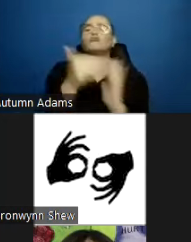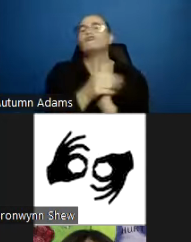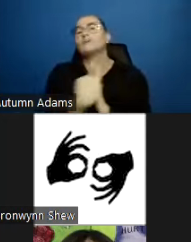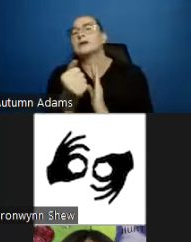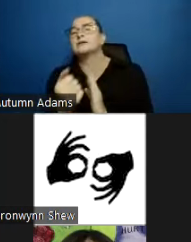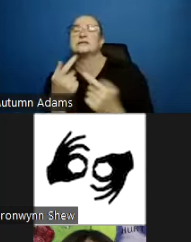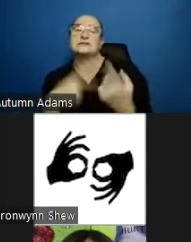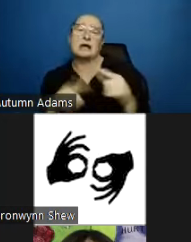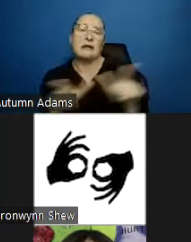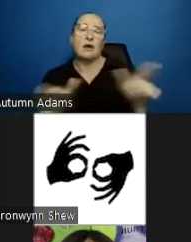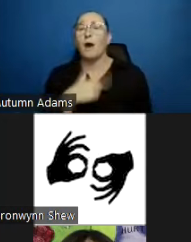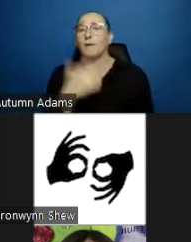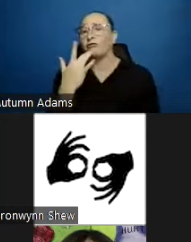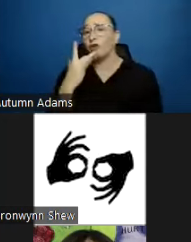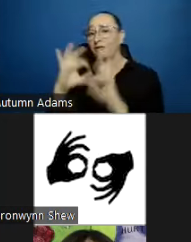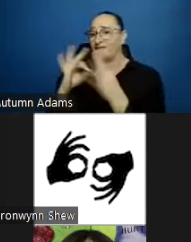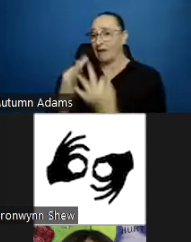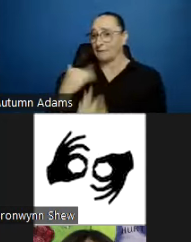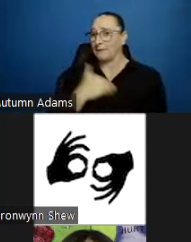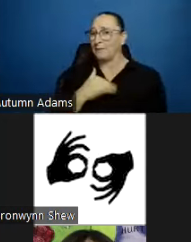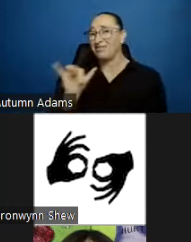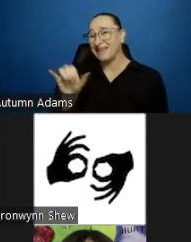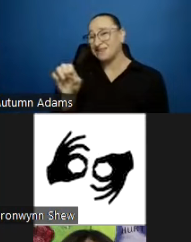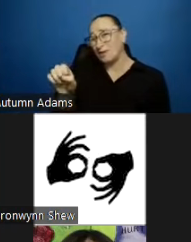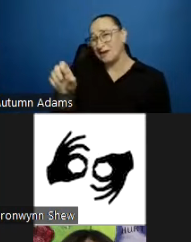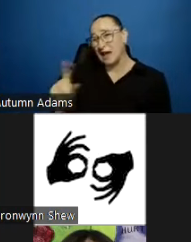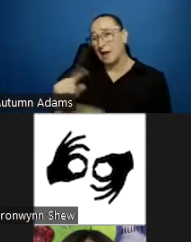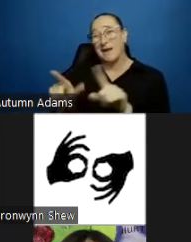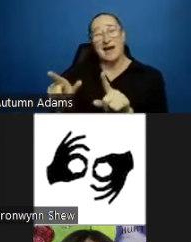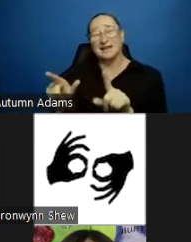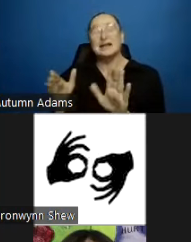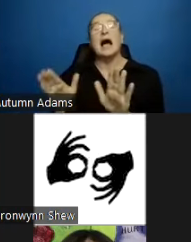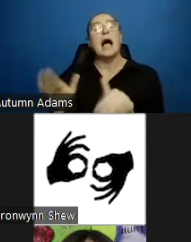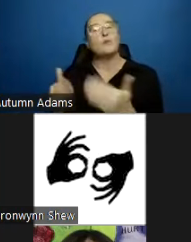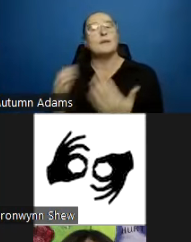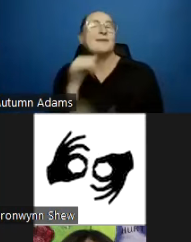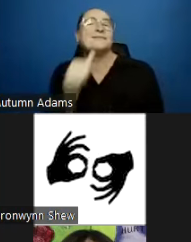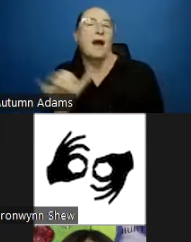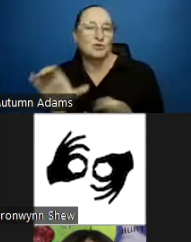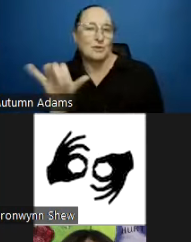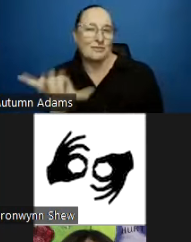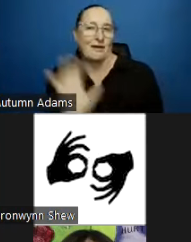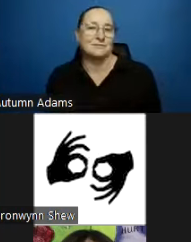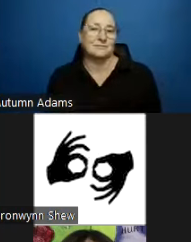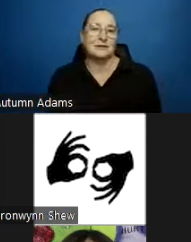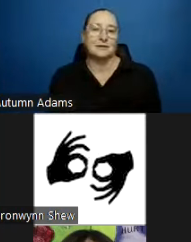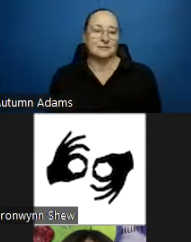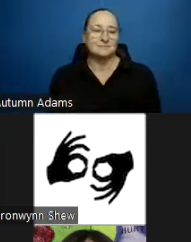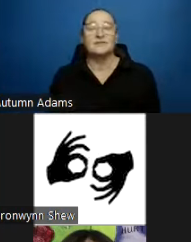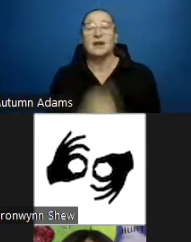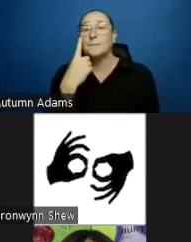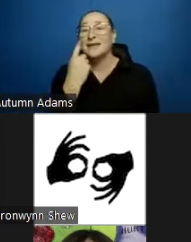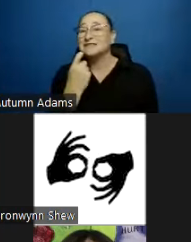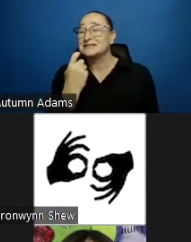use my family member, that's okay. But again, I recommend not doing that. Because if they